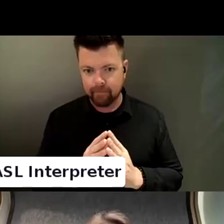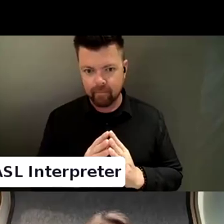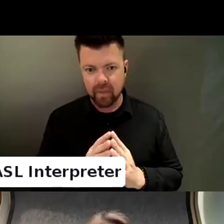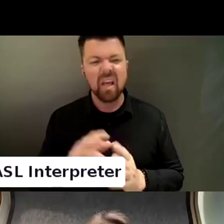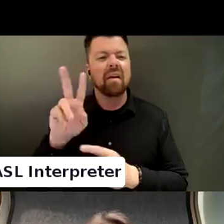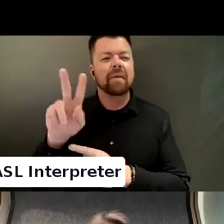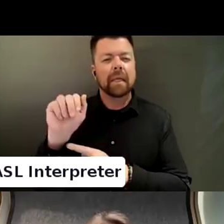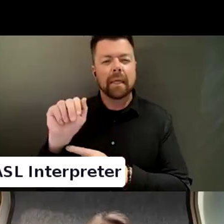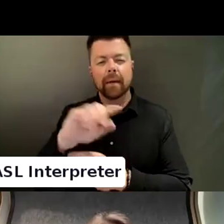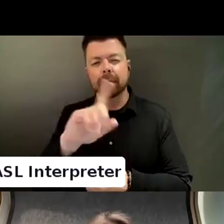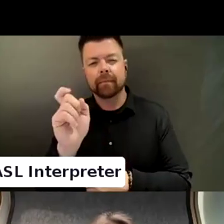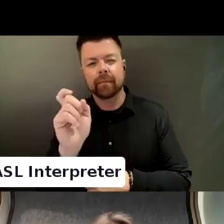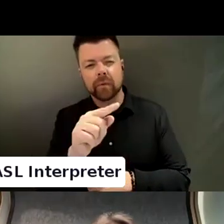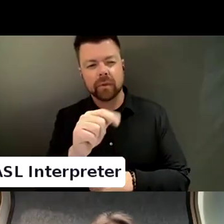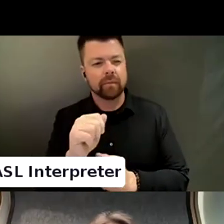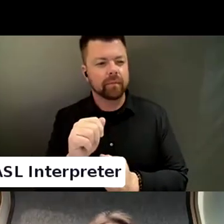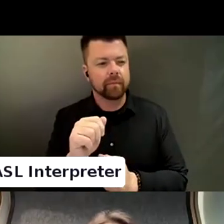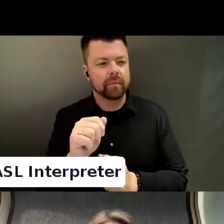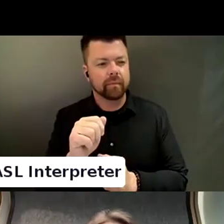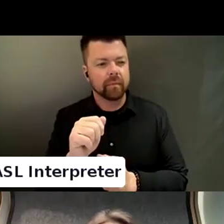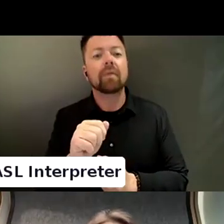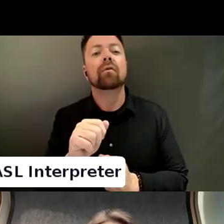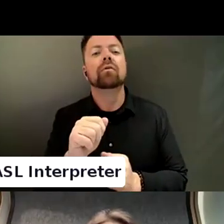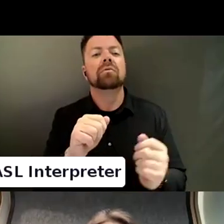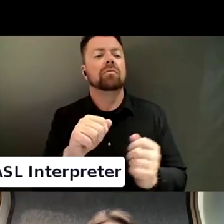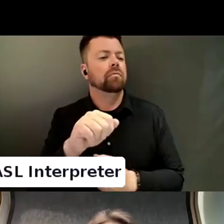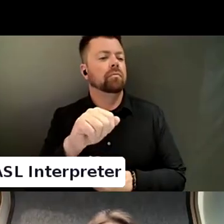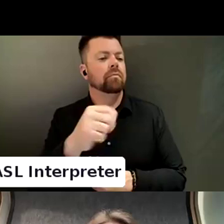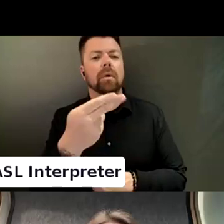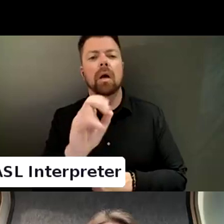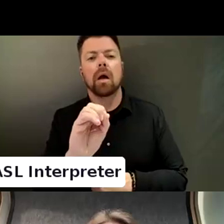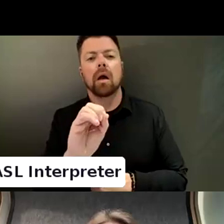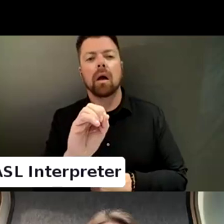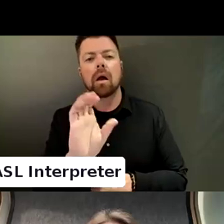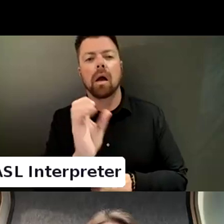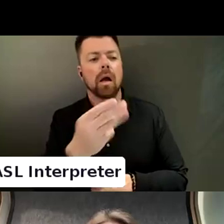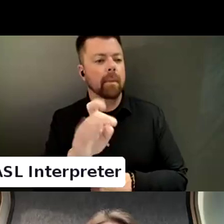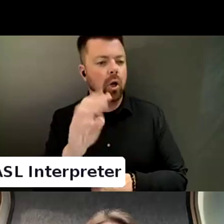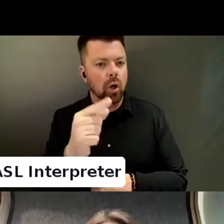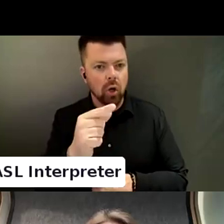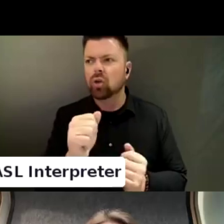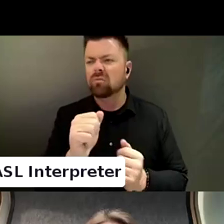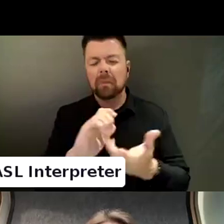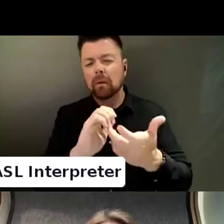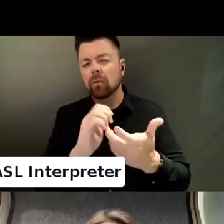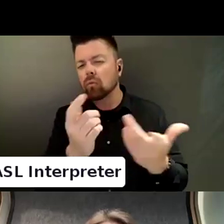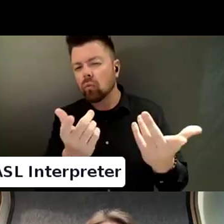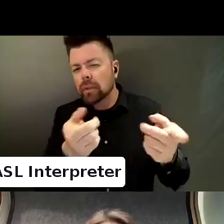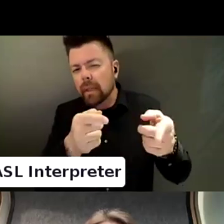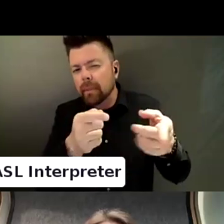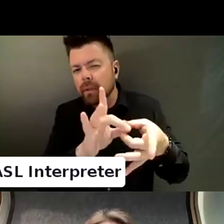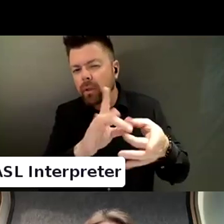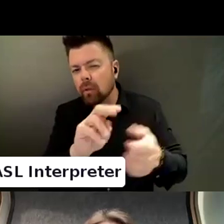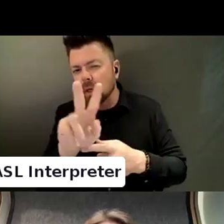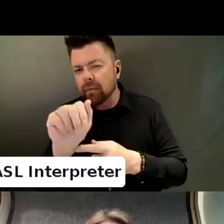to know about how this is being worked on in the VA. The VA is connected to this, obviously, through